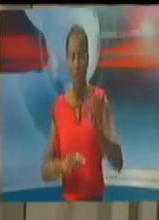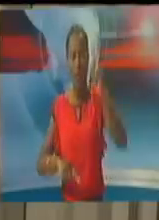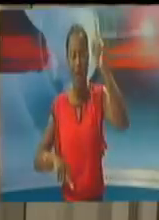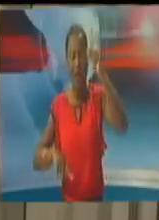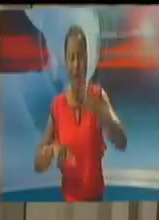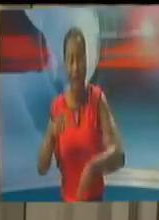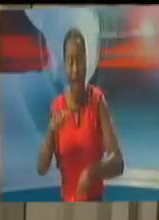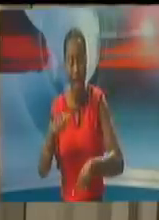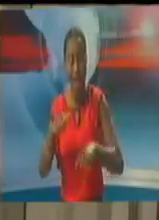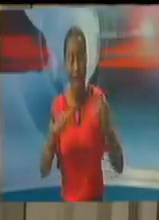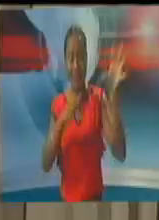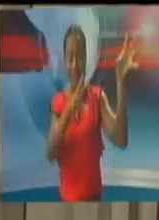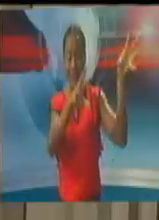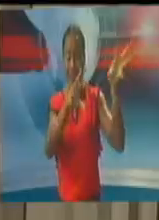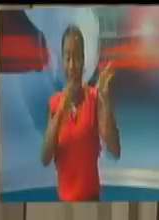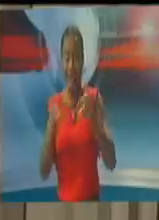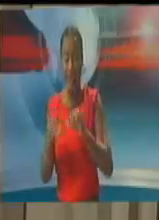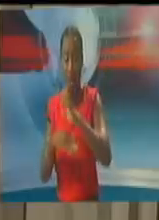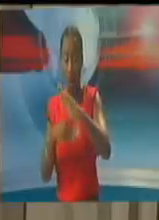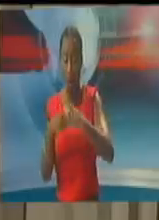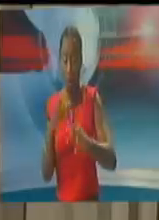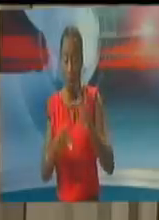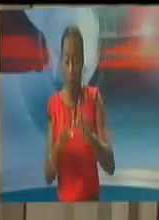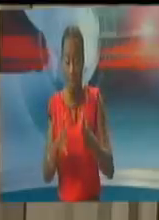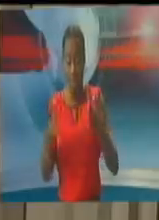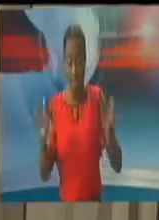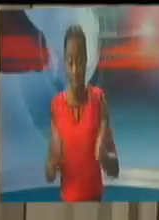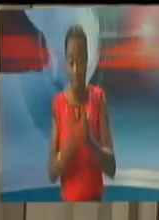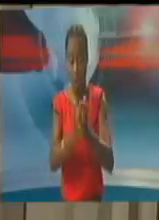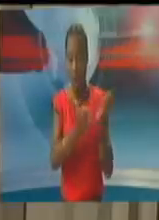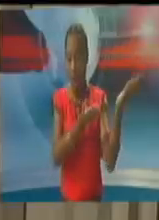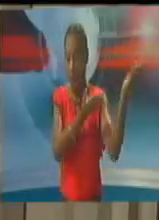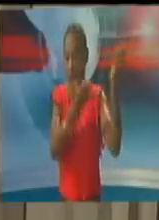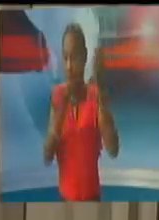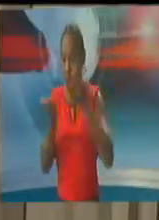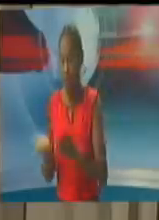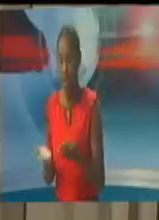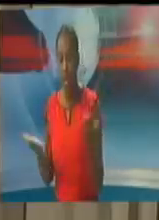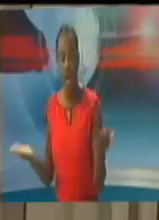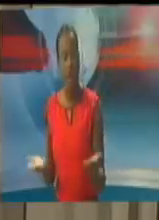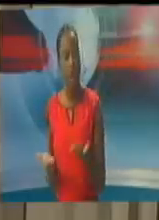surge of persons from cruise ships back into our environment whilst